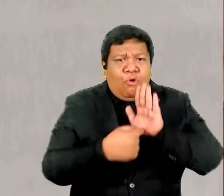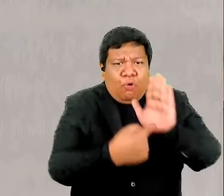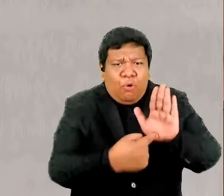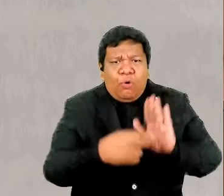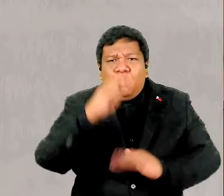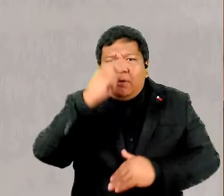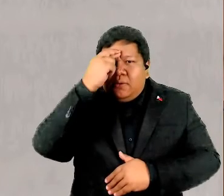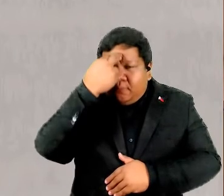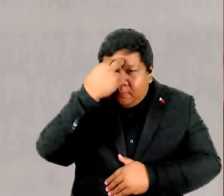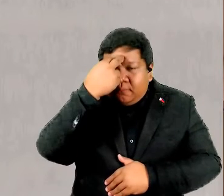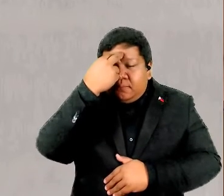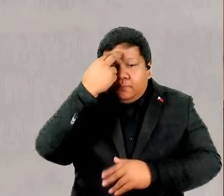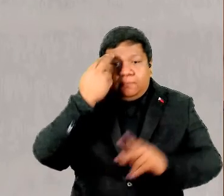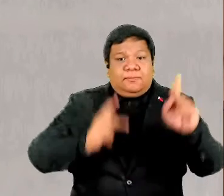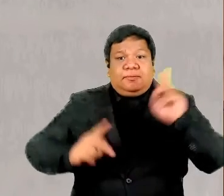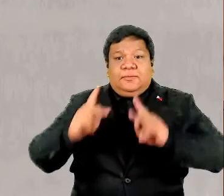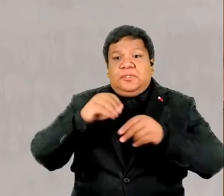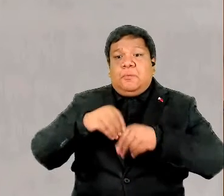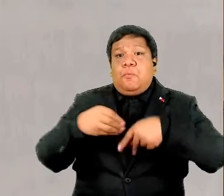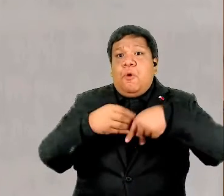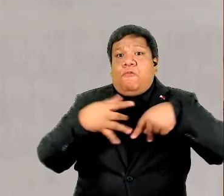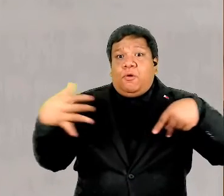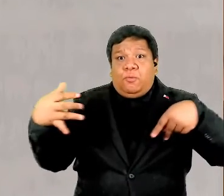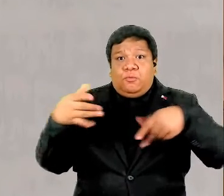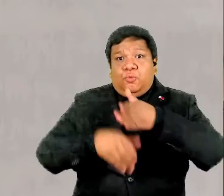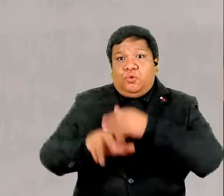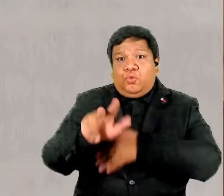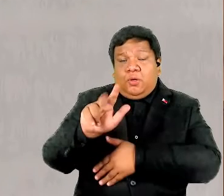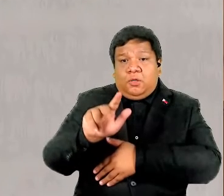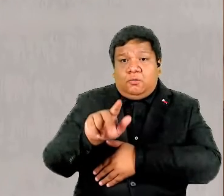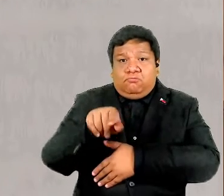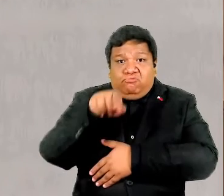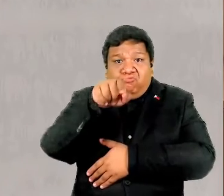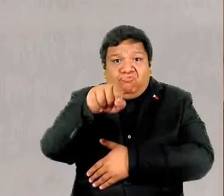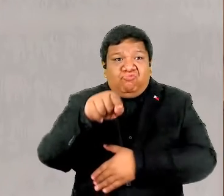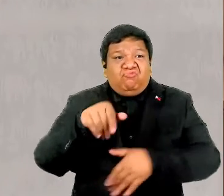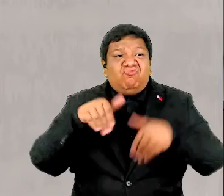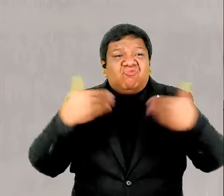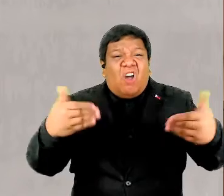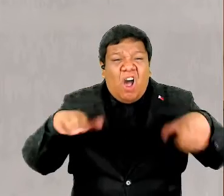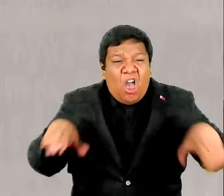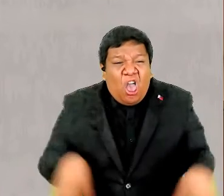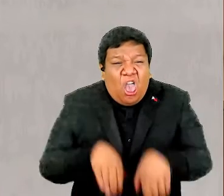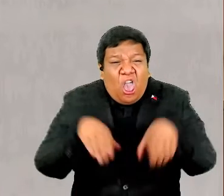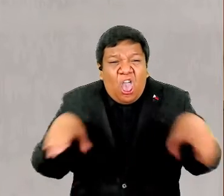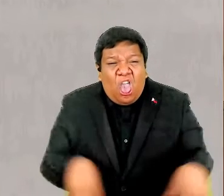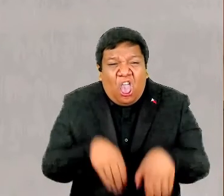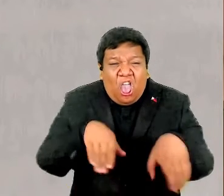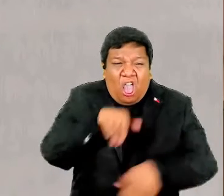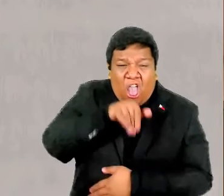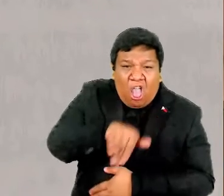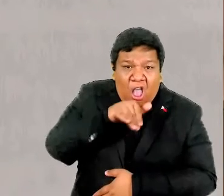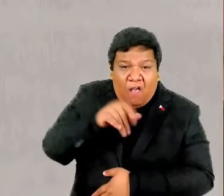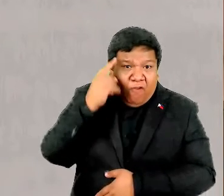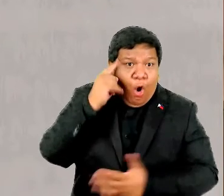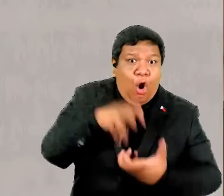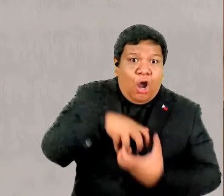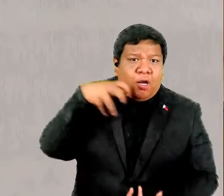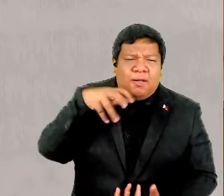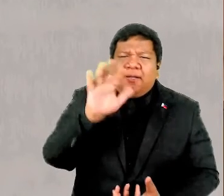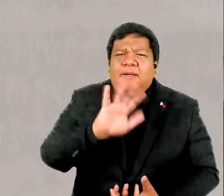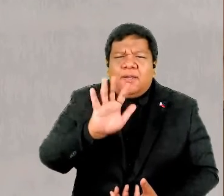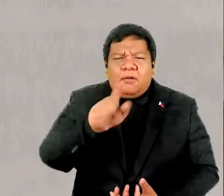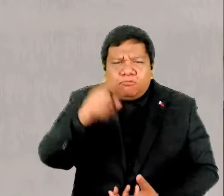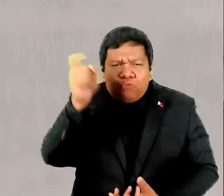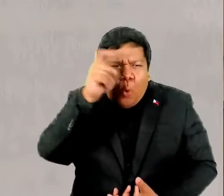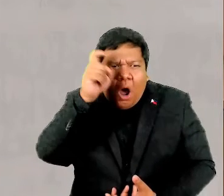is everywhere. In Proverbs 23, don't wear yourself out trying to get rich. Be wise enough to